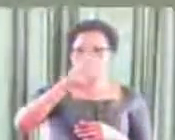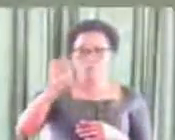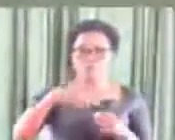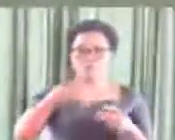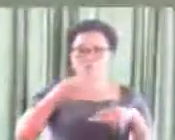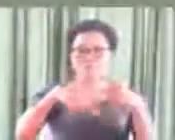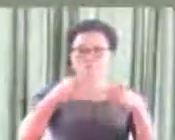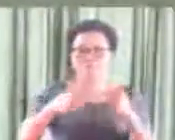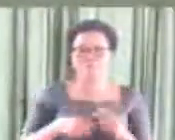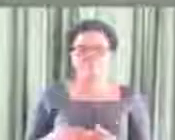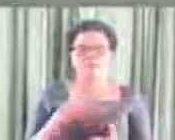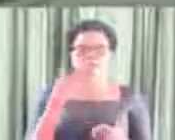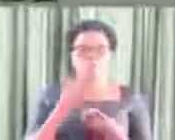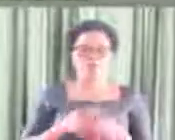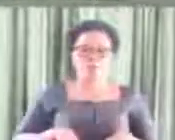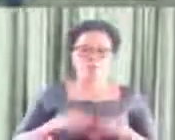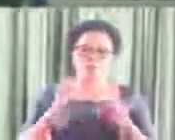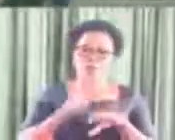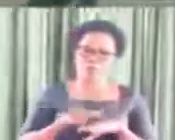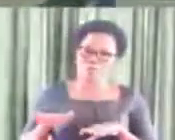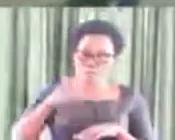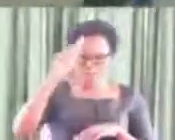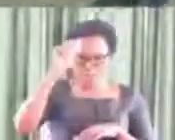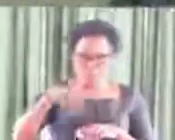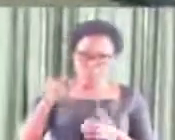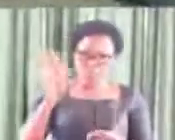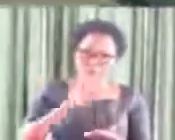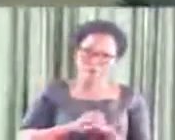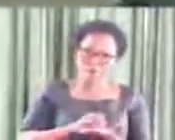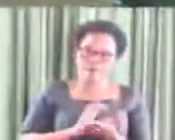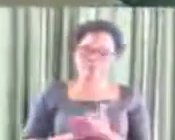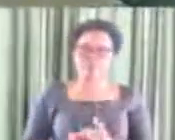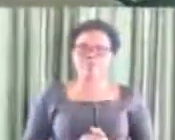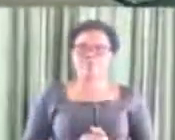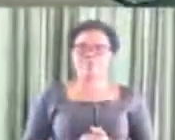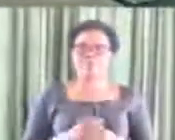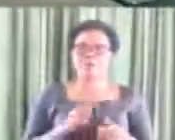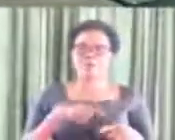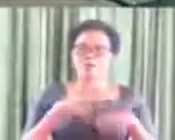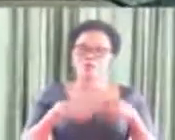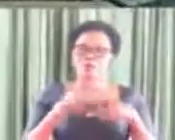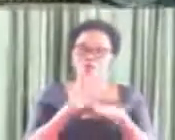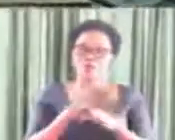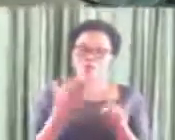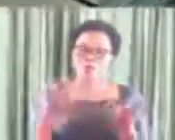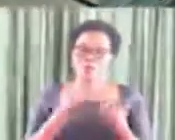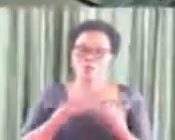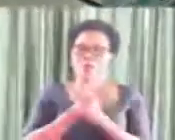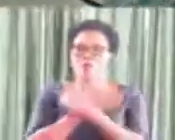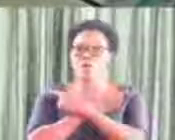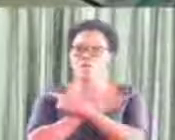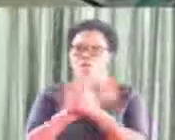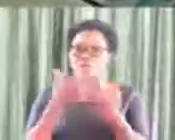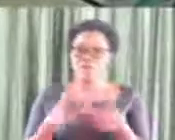Thank you, Chair, and good morning, Judge, once Good again. morning. Thank you. Just to continue from where my colleagues have left,